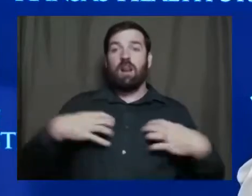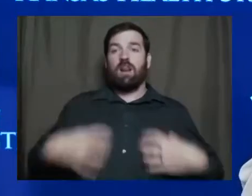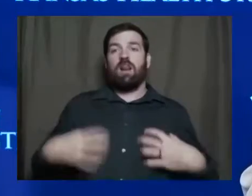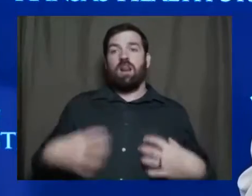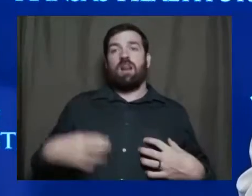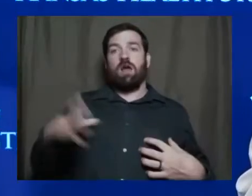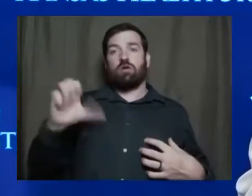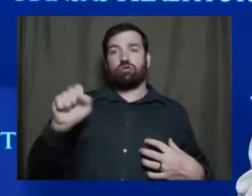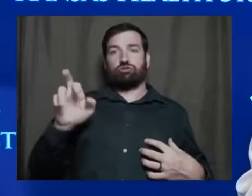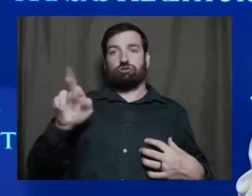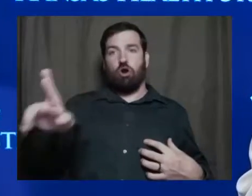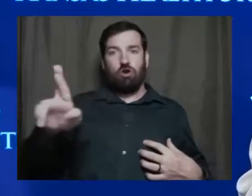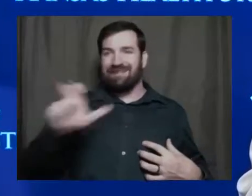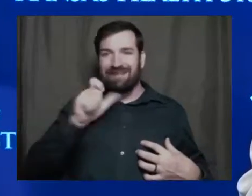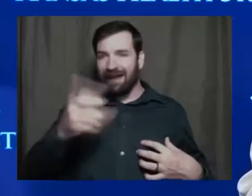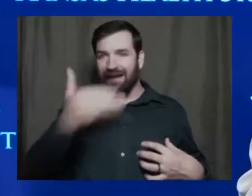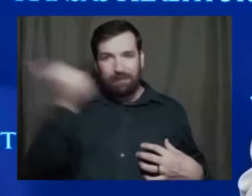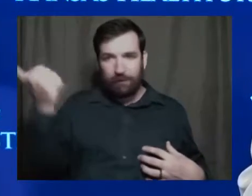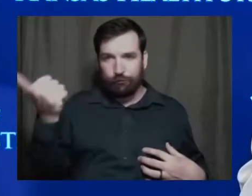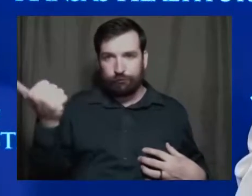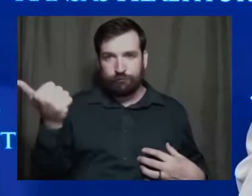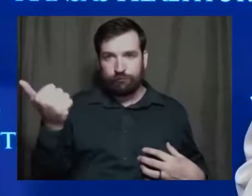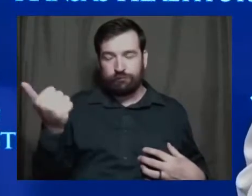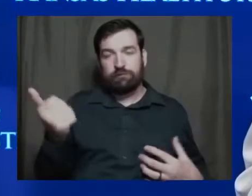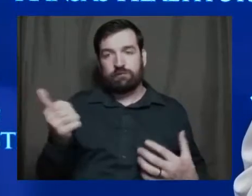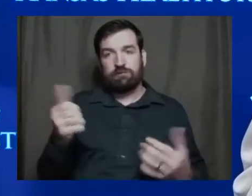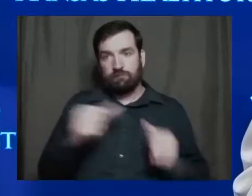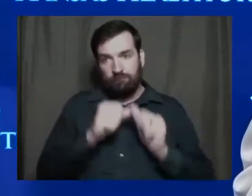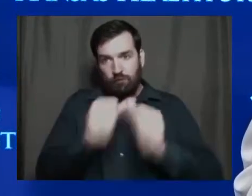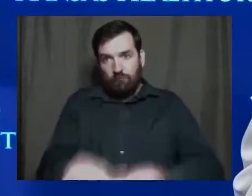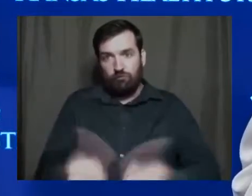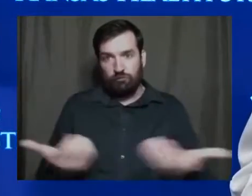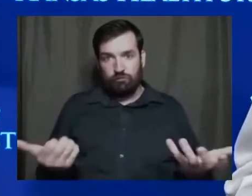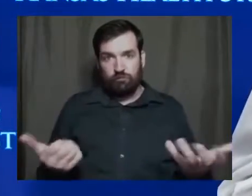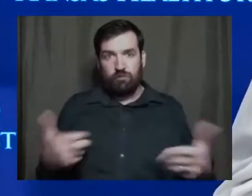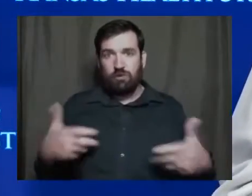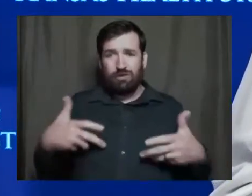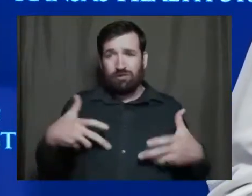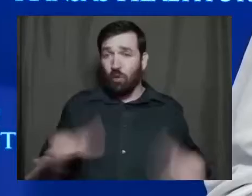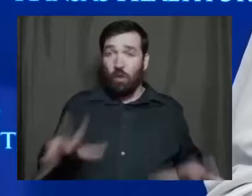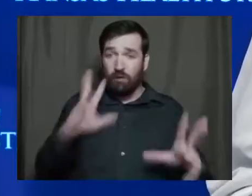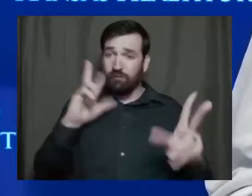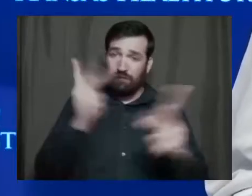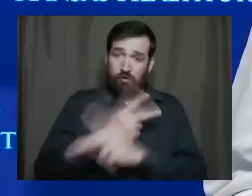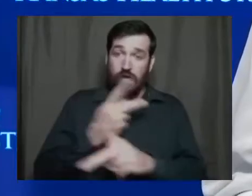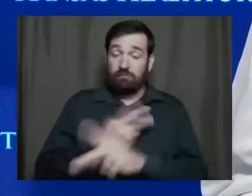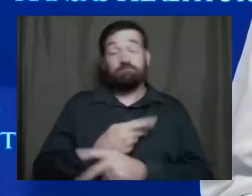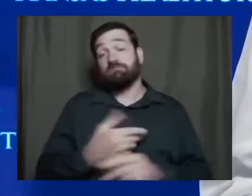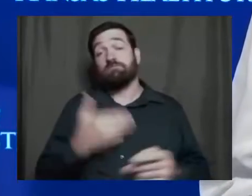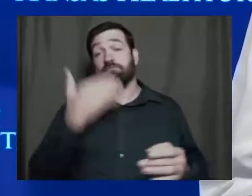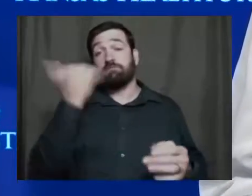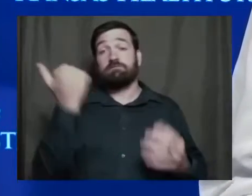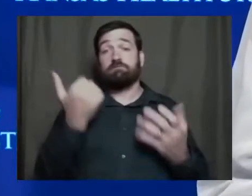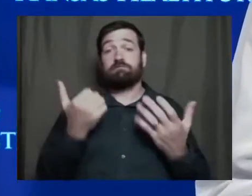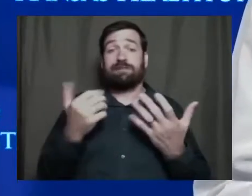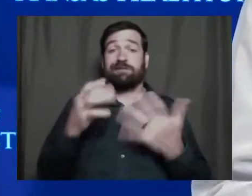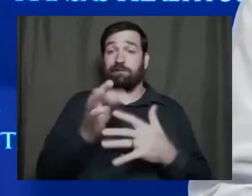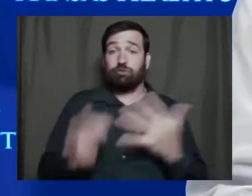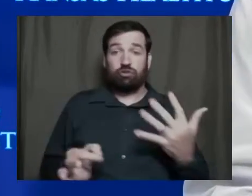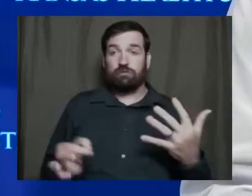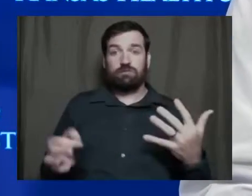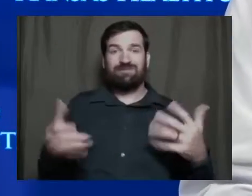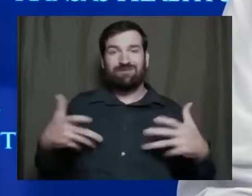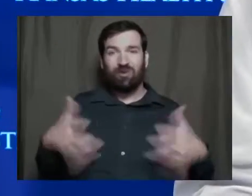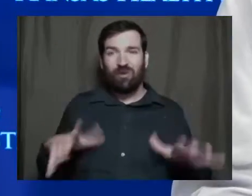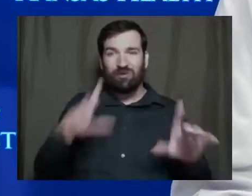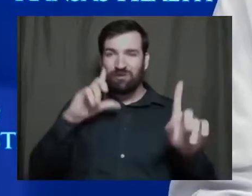better. And so, gosh, you don't really want to figure out that the best way, you don't really want to try a test to see if the best